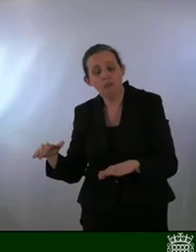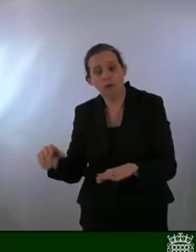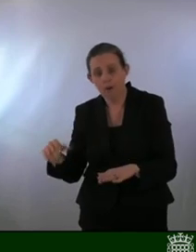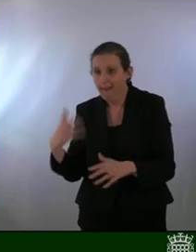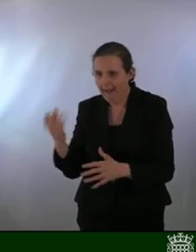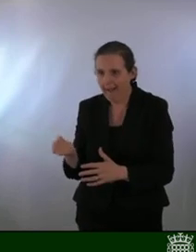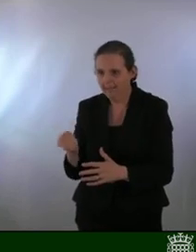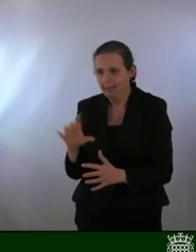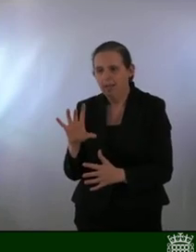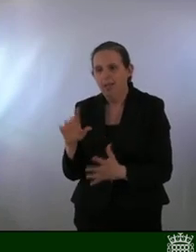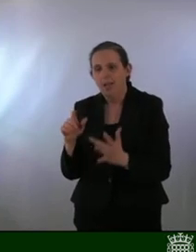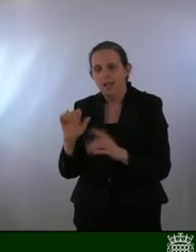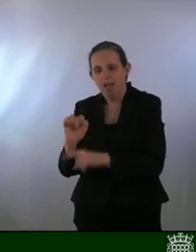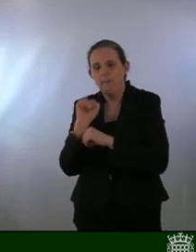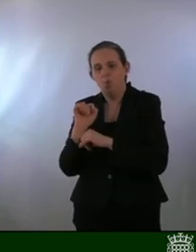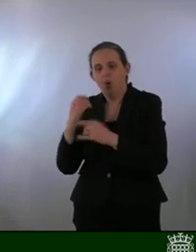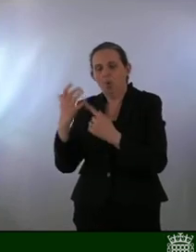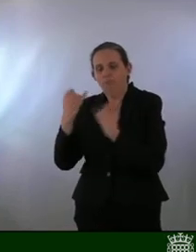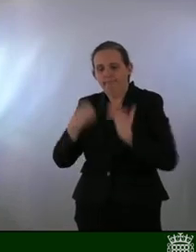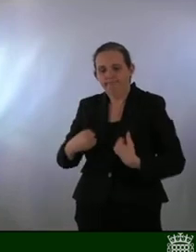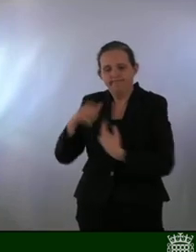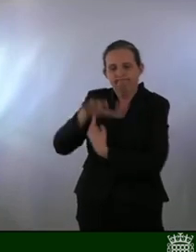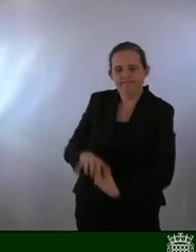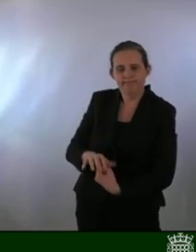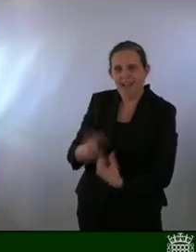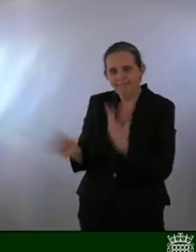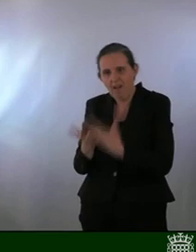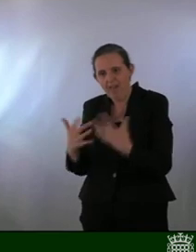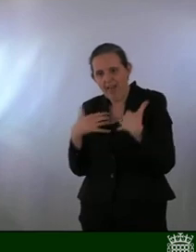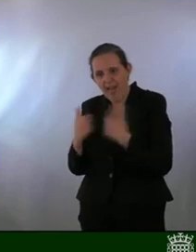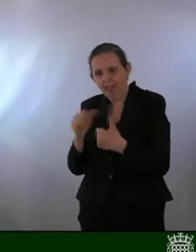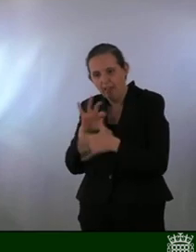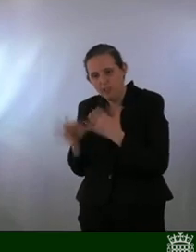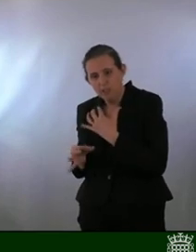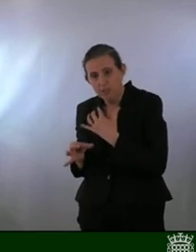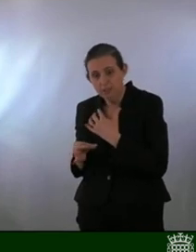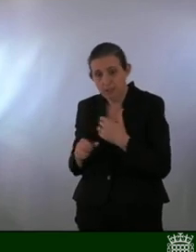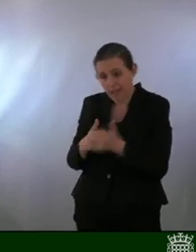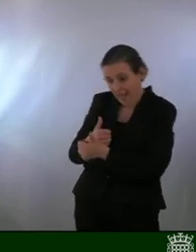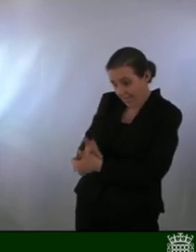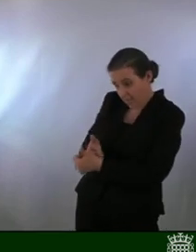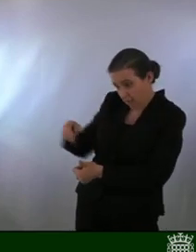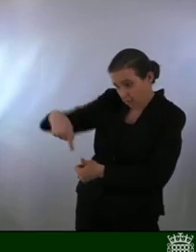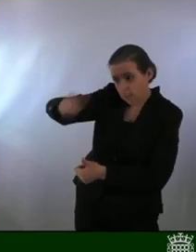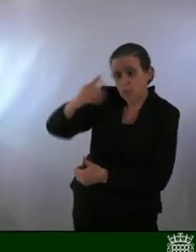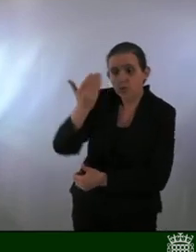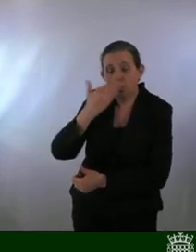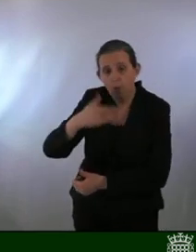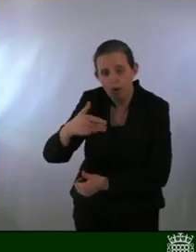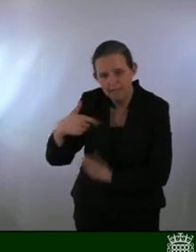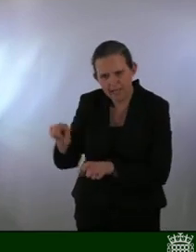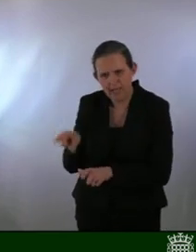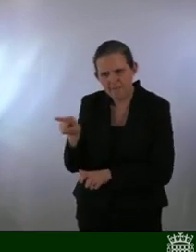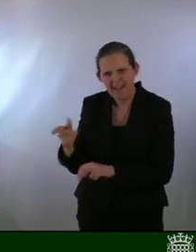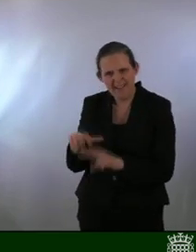immunosuppression, with underlying health concerns. The advice to them is still to go to school, but he will know that any virus can be devastating to